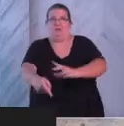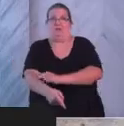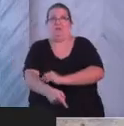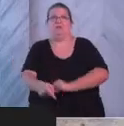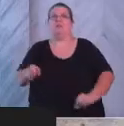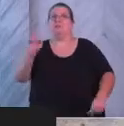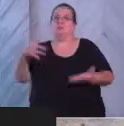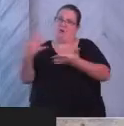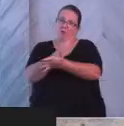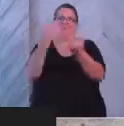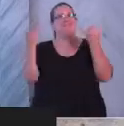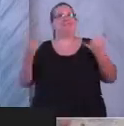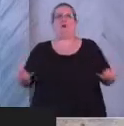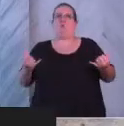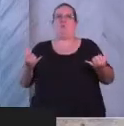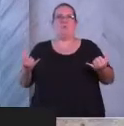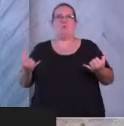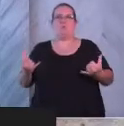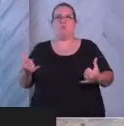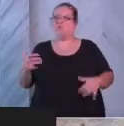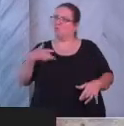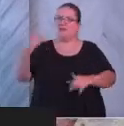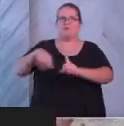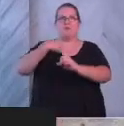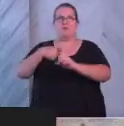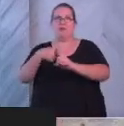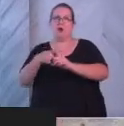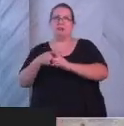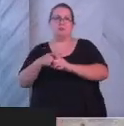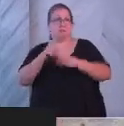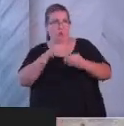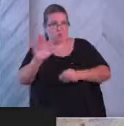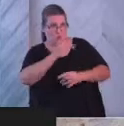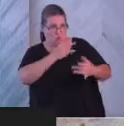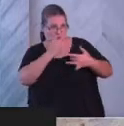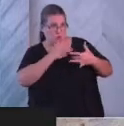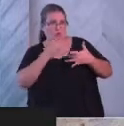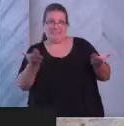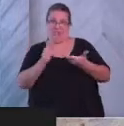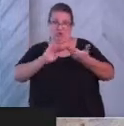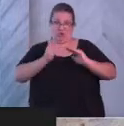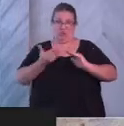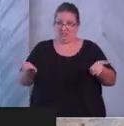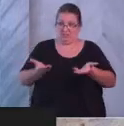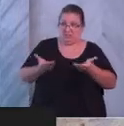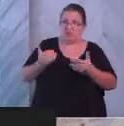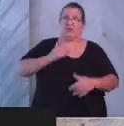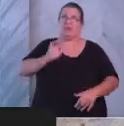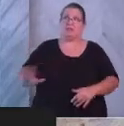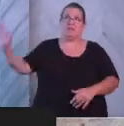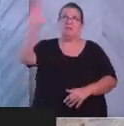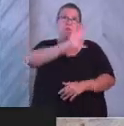now for this, and I feel very positive about the concerns that you have, that within our community here and within our country, we have